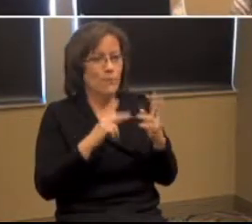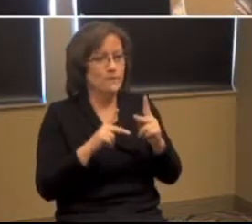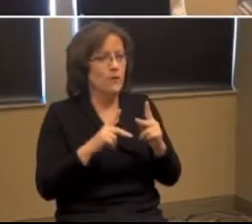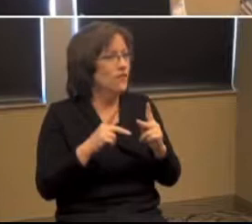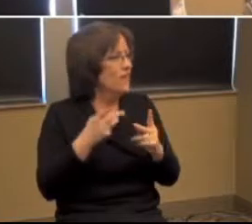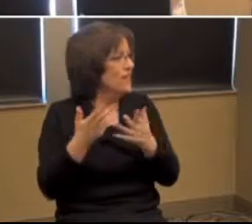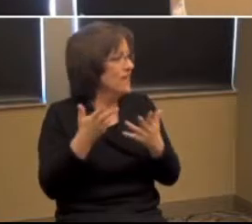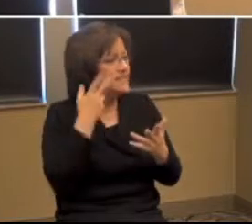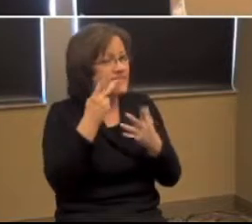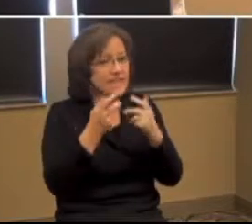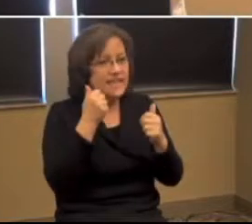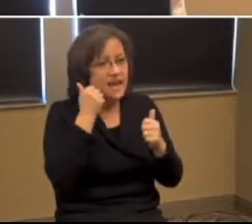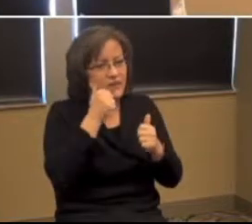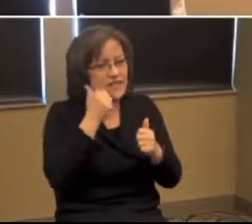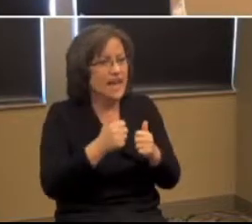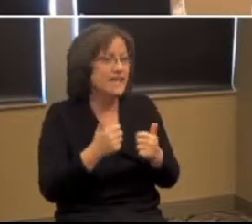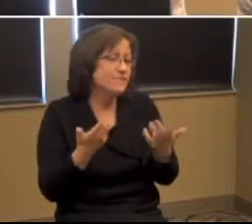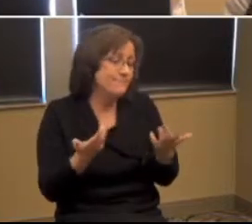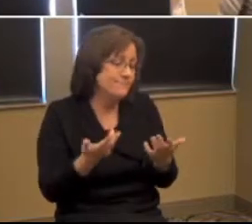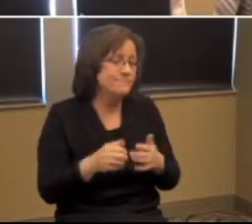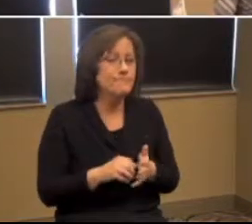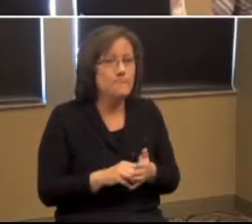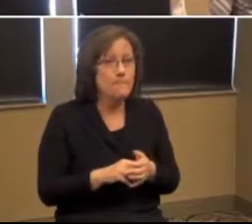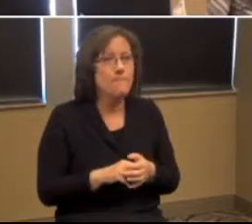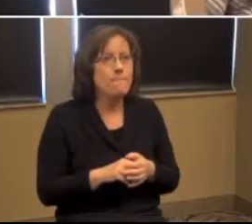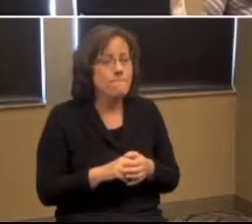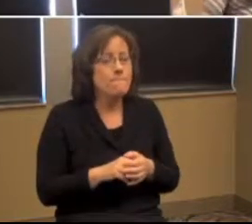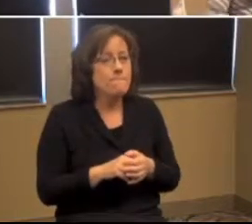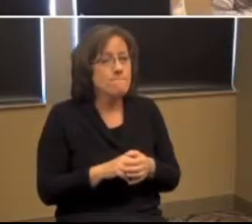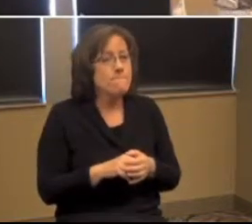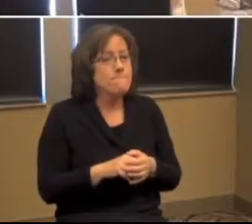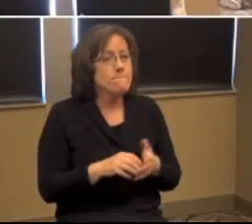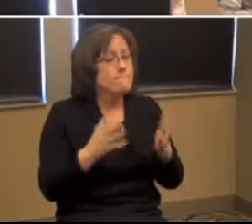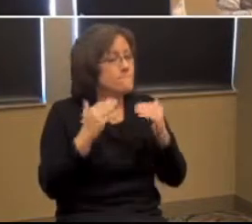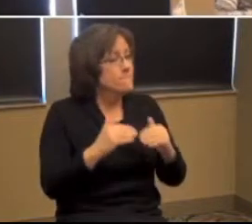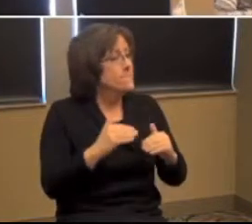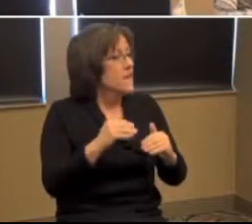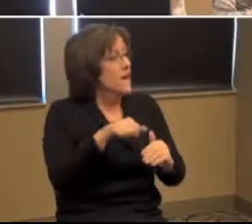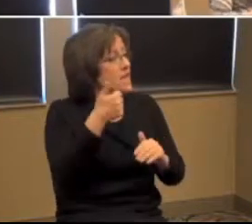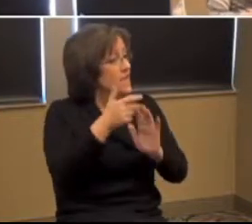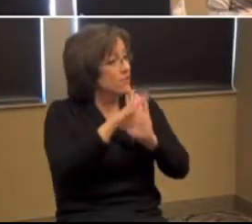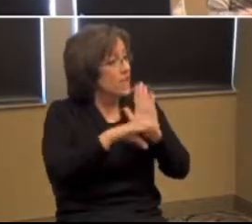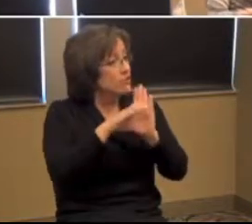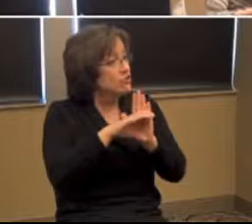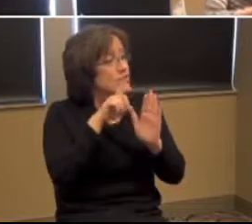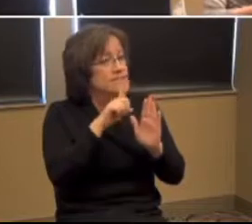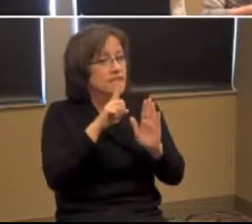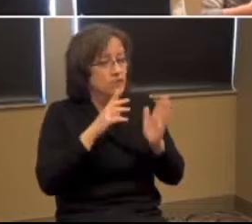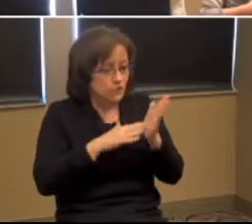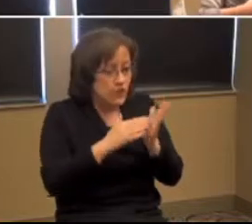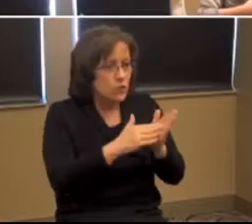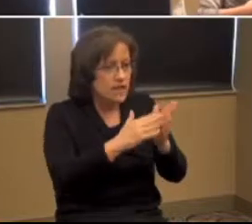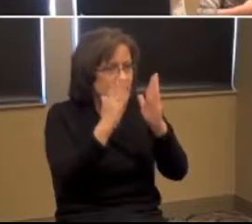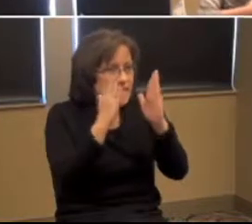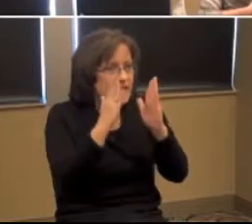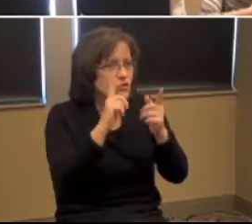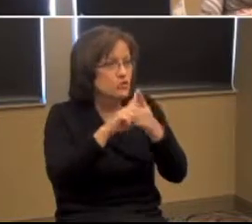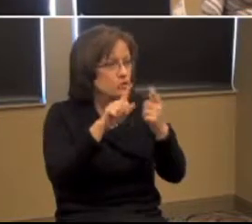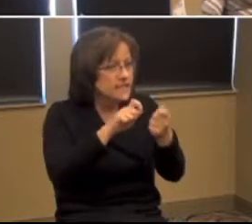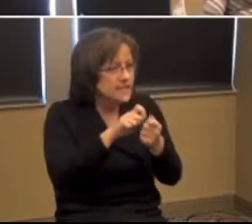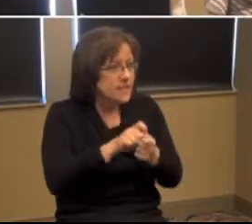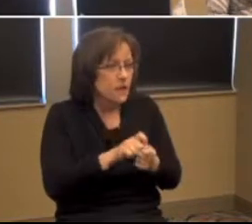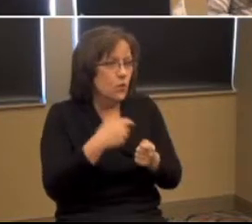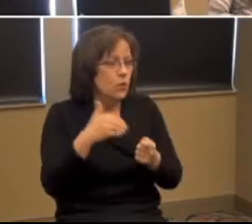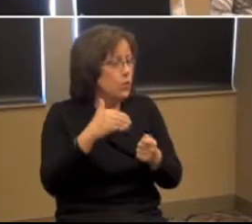work. So another characteristic is frequent attention to detail, very specific attention